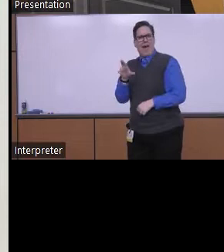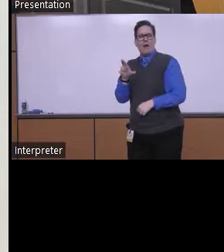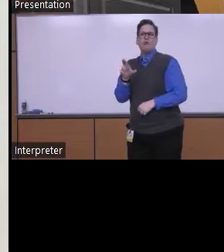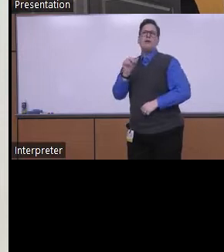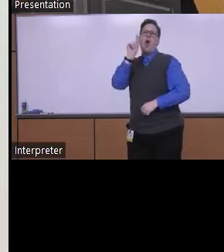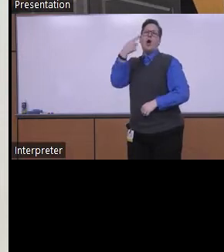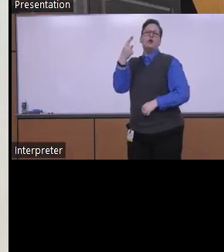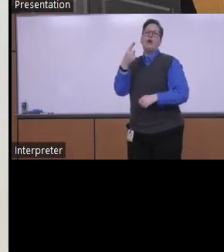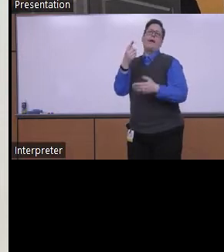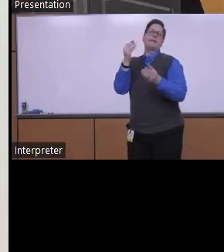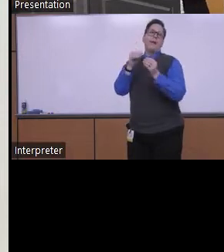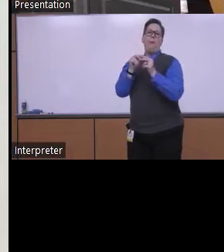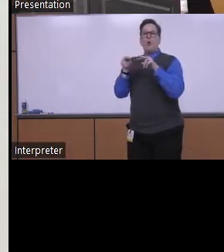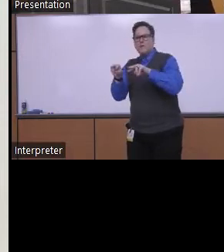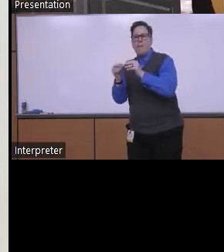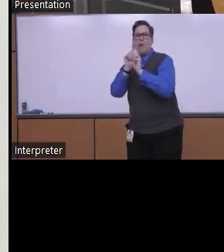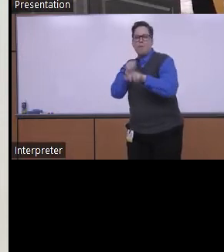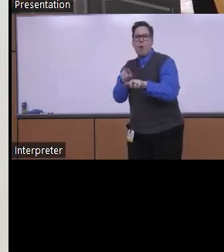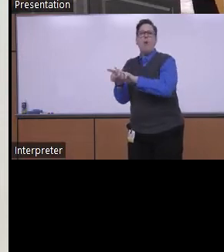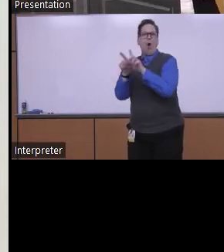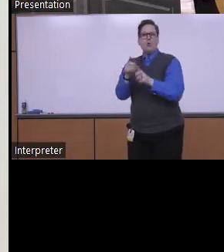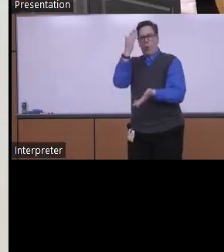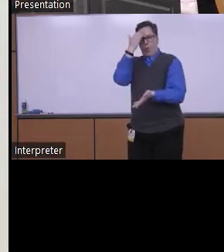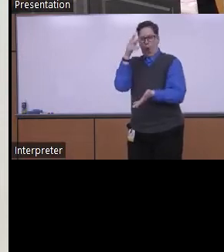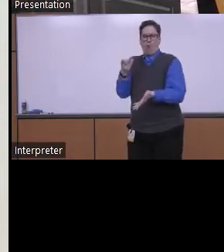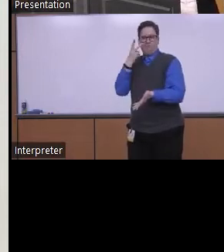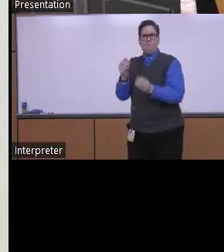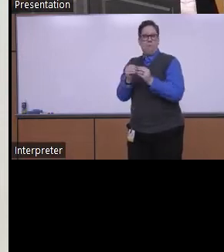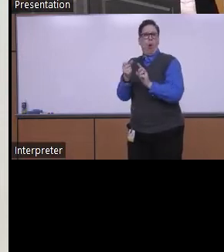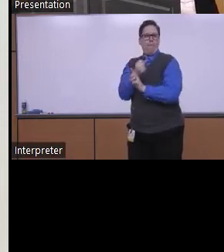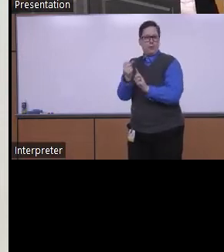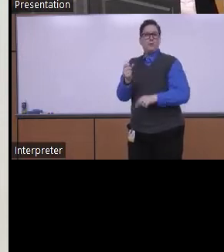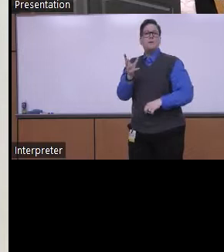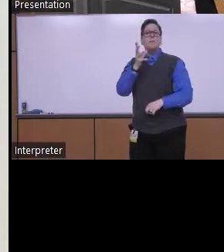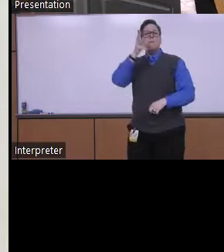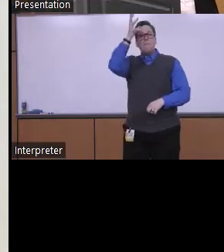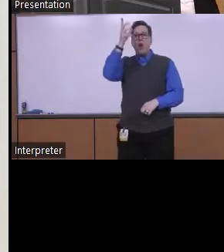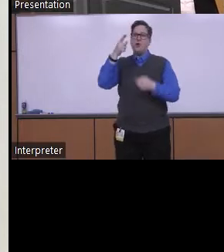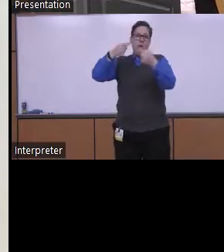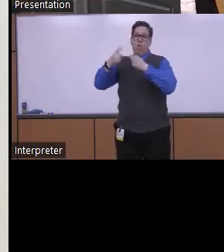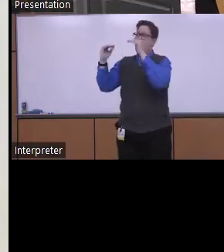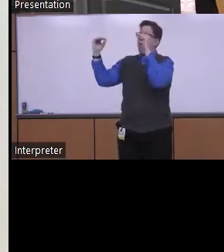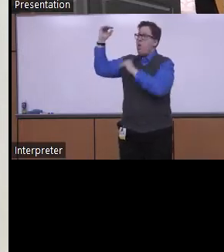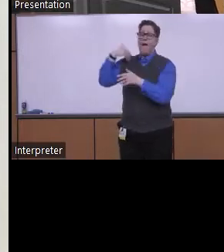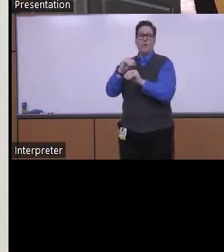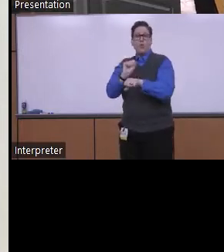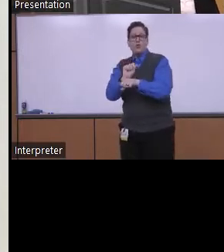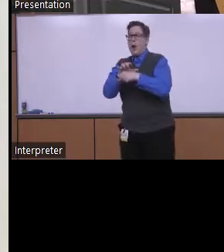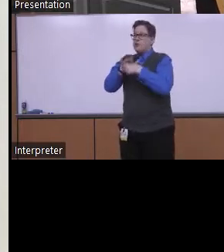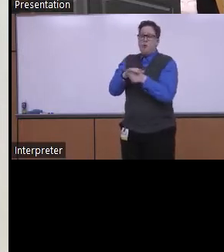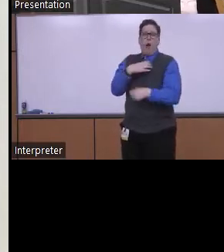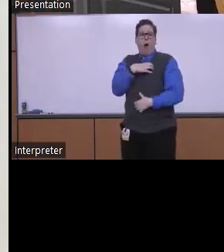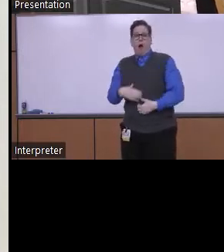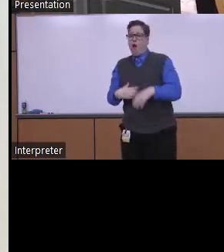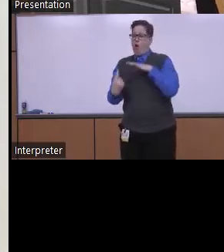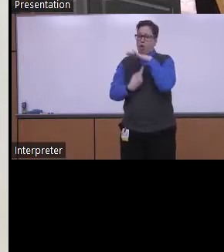surveillance and more reporting, which we all know is true, but also for abuse itself. Parents who struggle with structural inequalities, joblessness, stress, hunger,